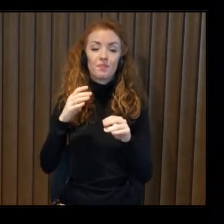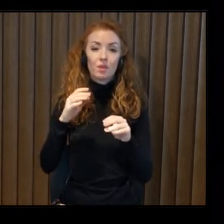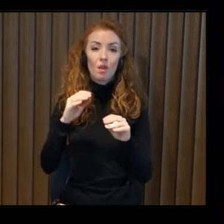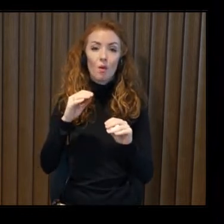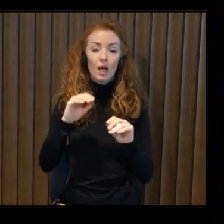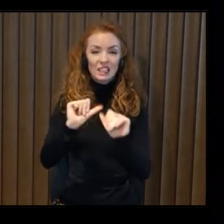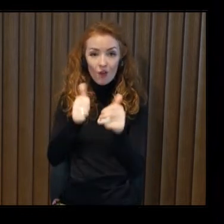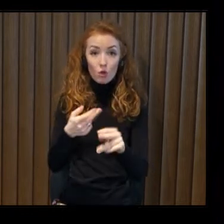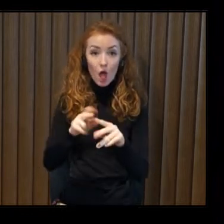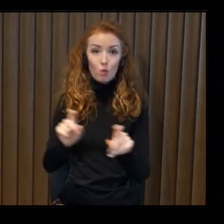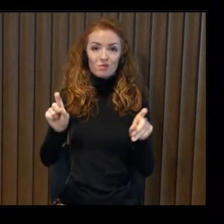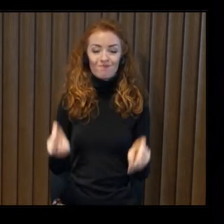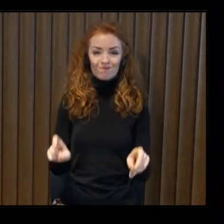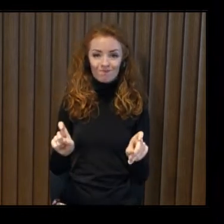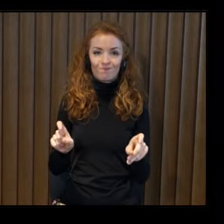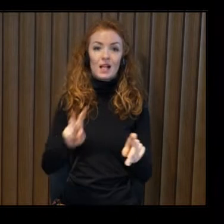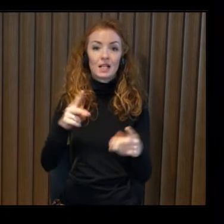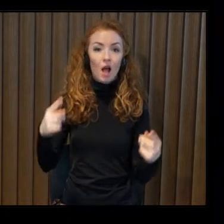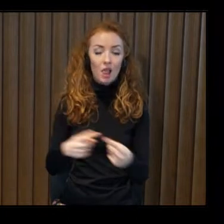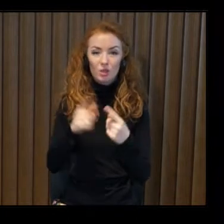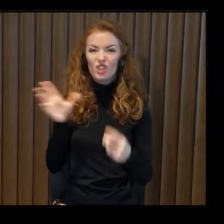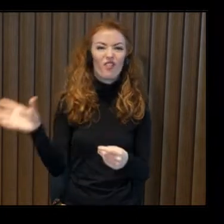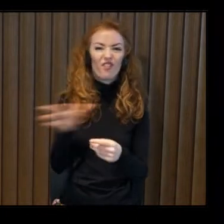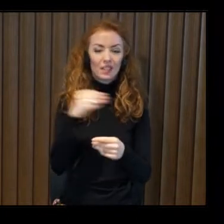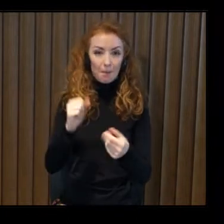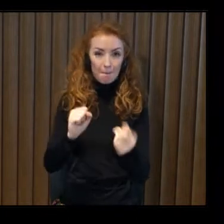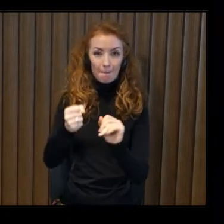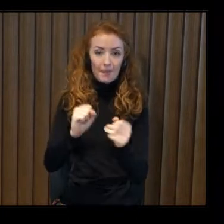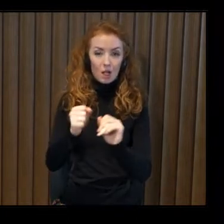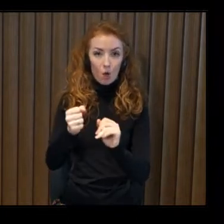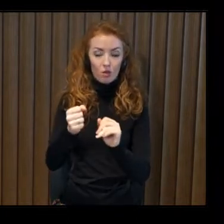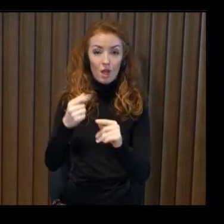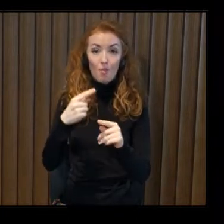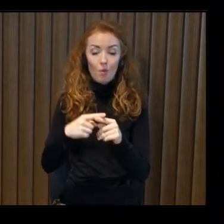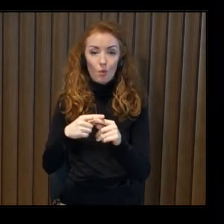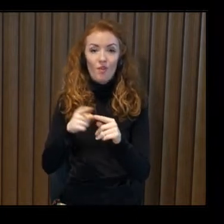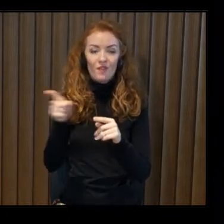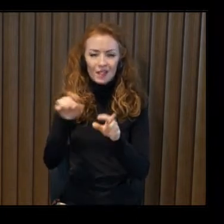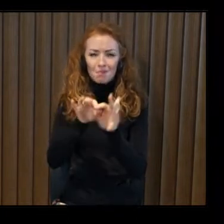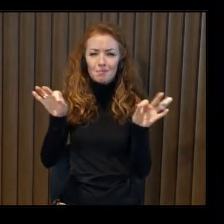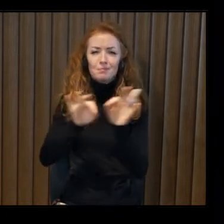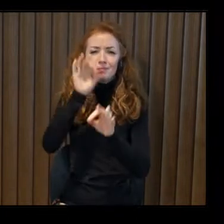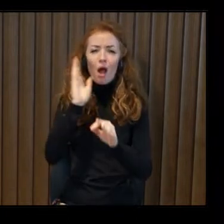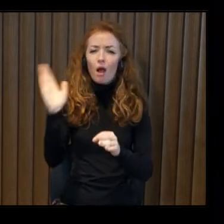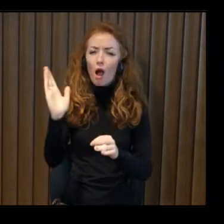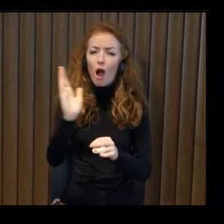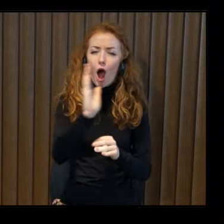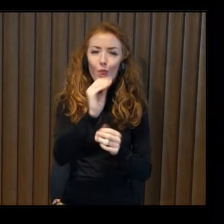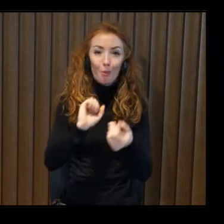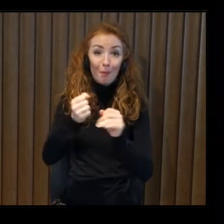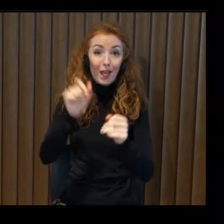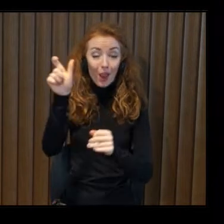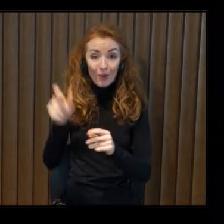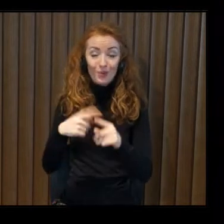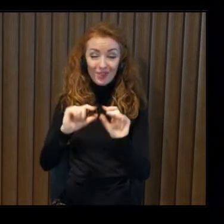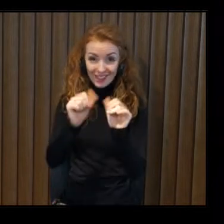everybody's measurements, they averaged everything together, they made that airplane, and turns out nobody fit those average measurements.